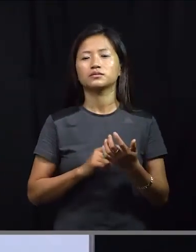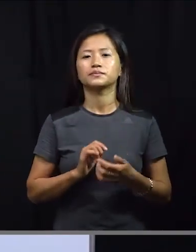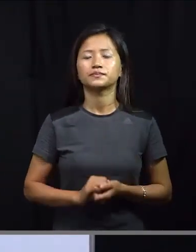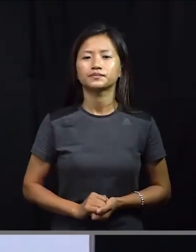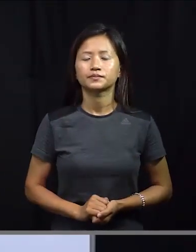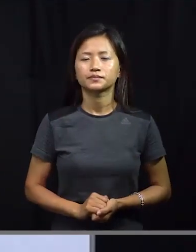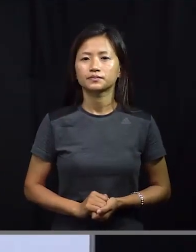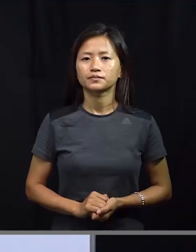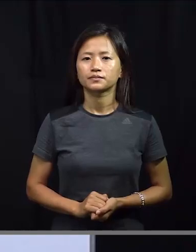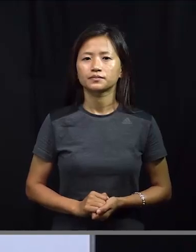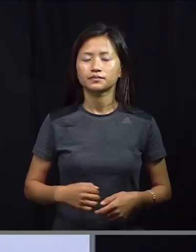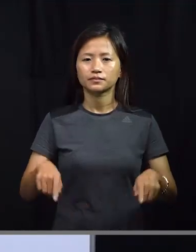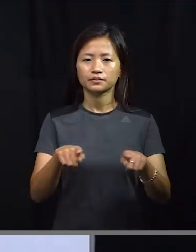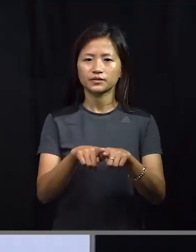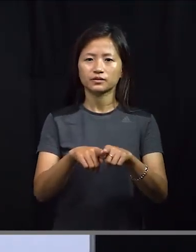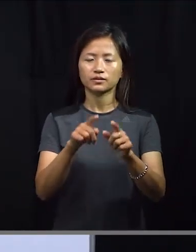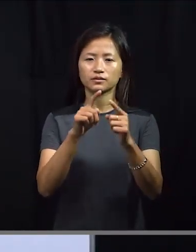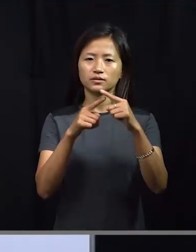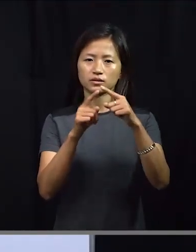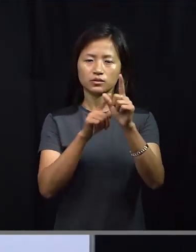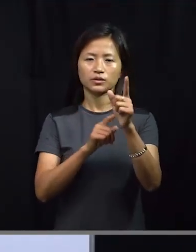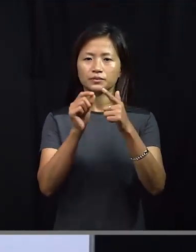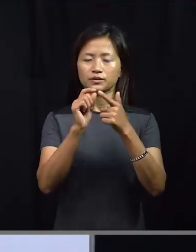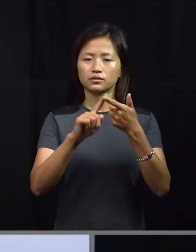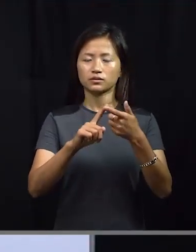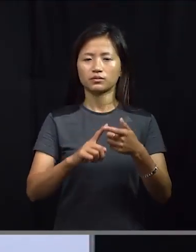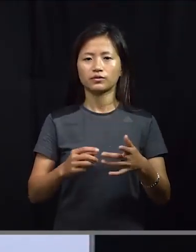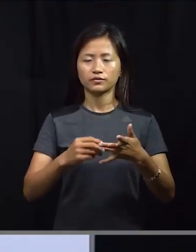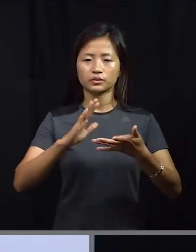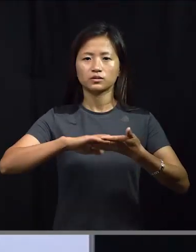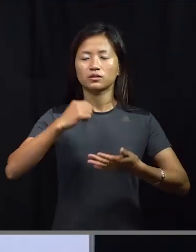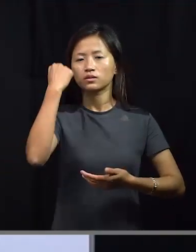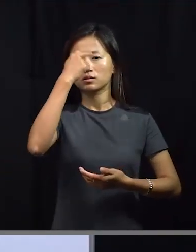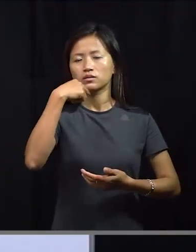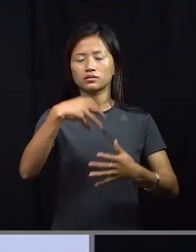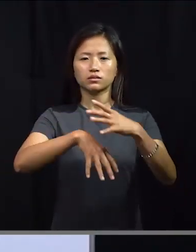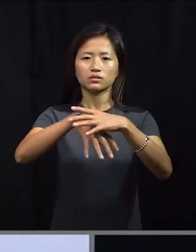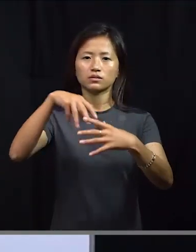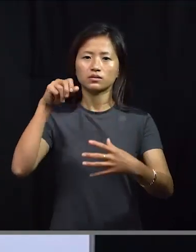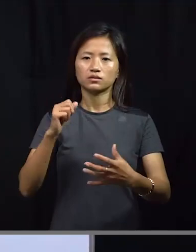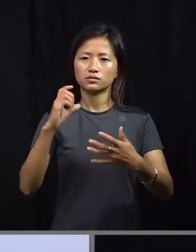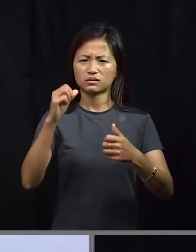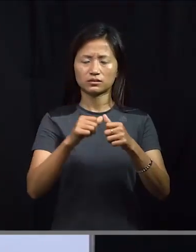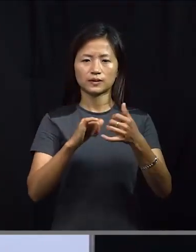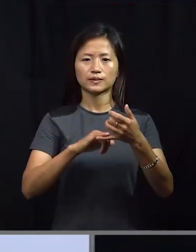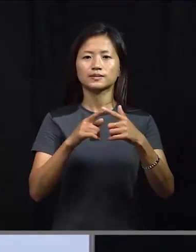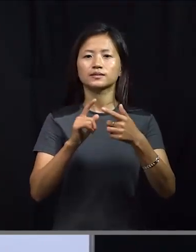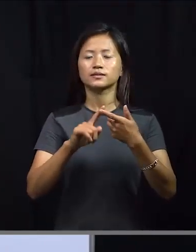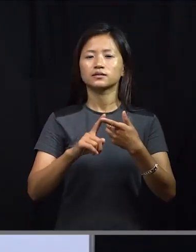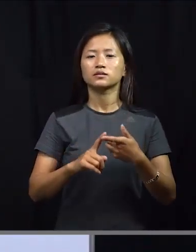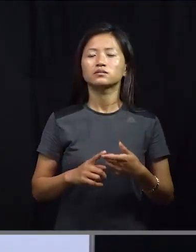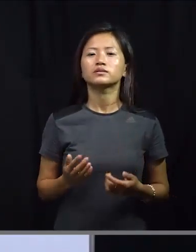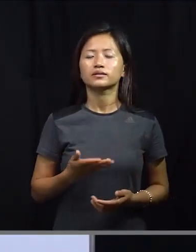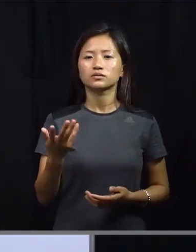outside their own caste, and this type of marriage, okay, who marry outside their caste is called as